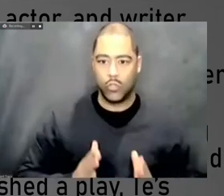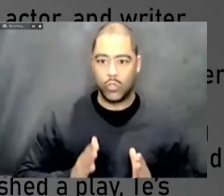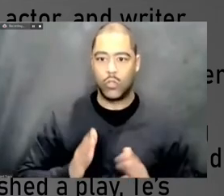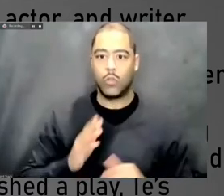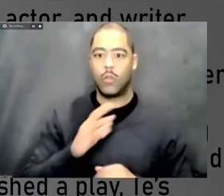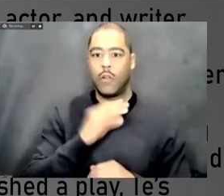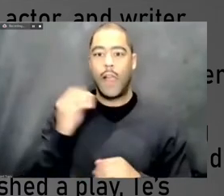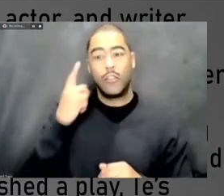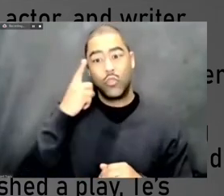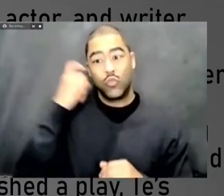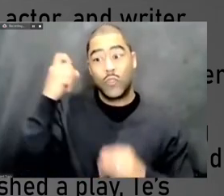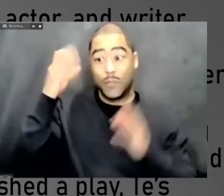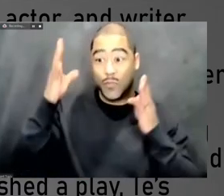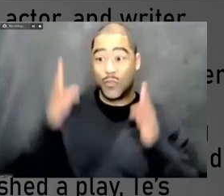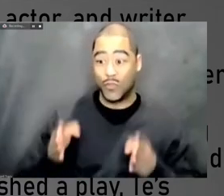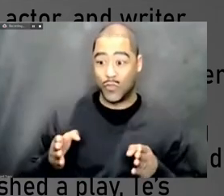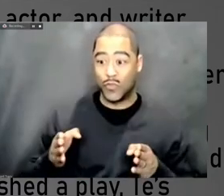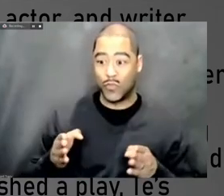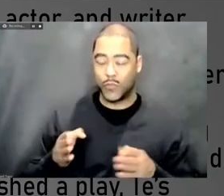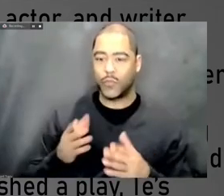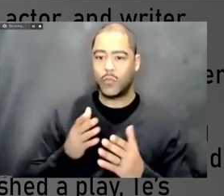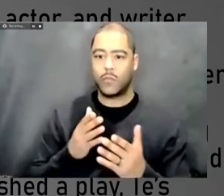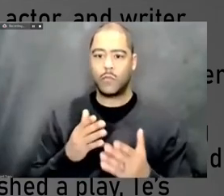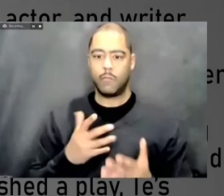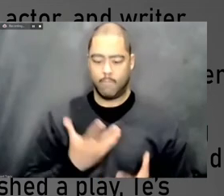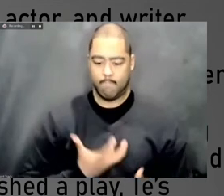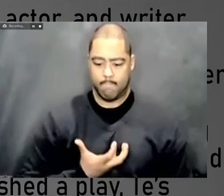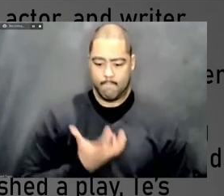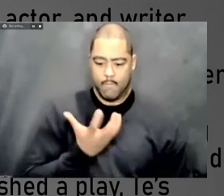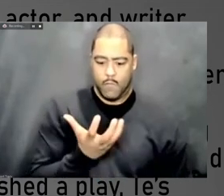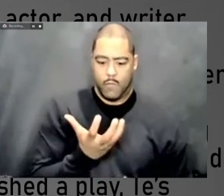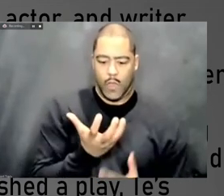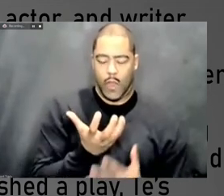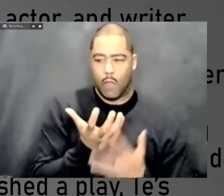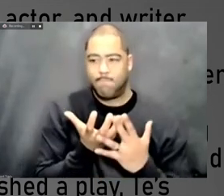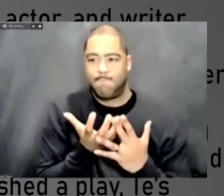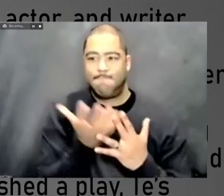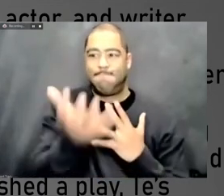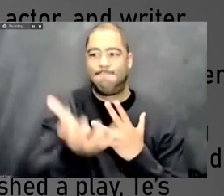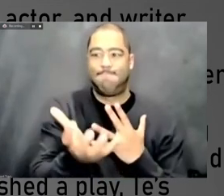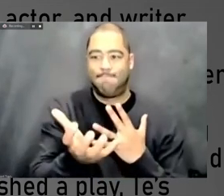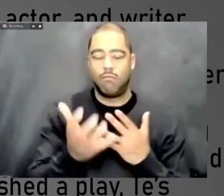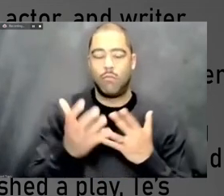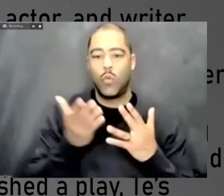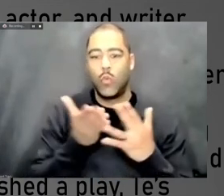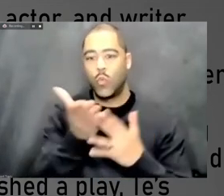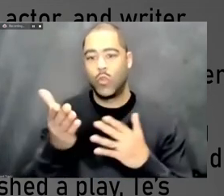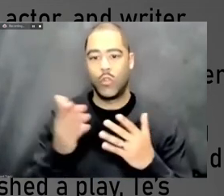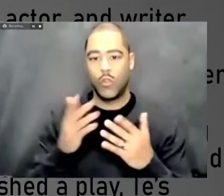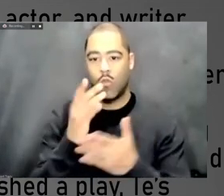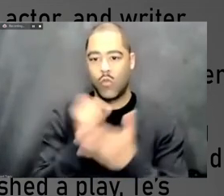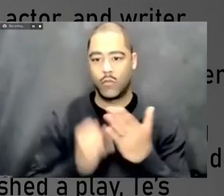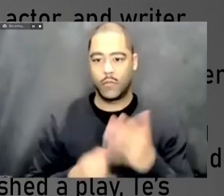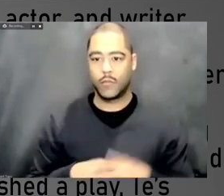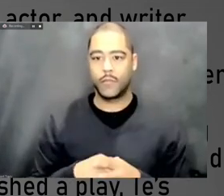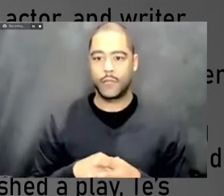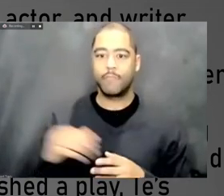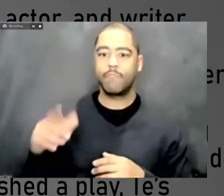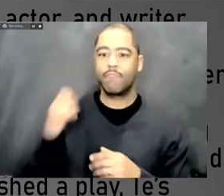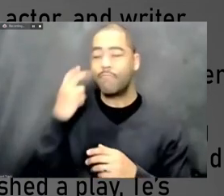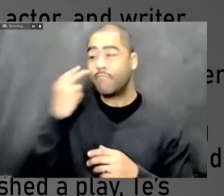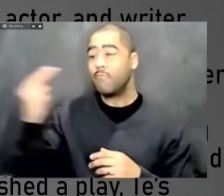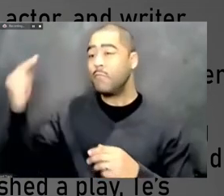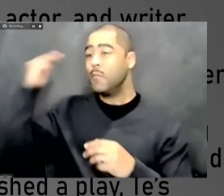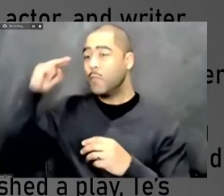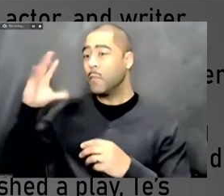arts, using body language and voice as instruments to uplift stories of the past and to reimagine the